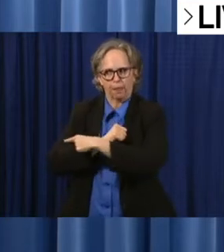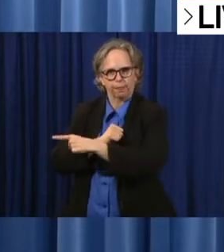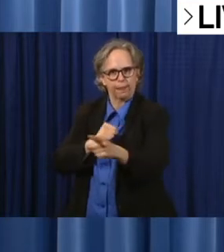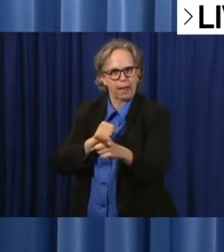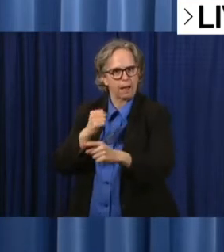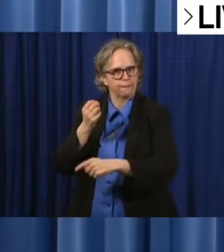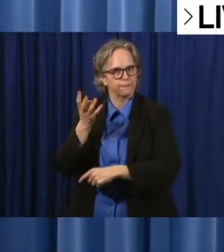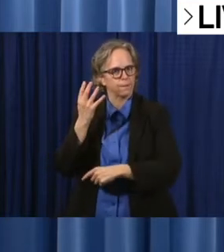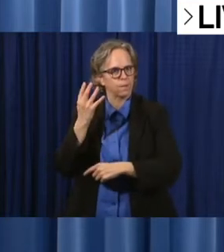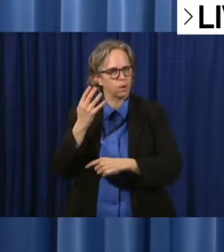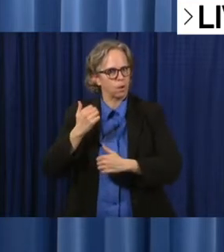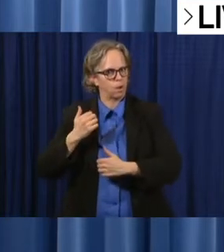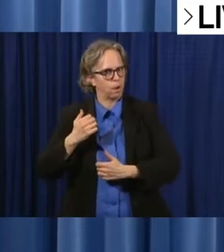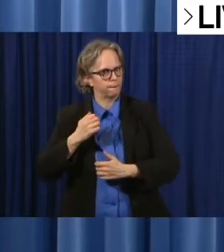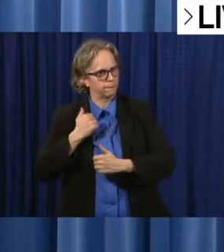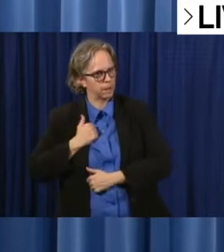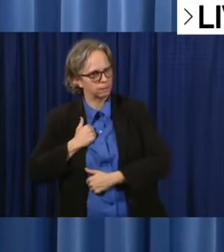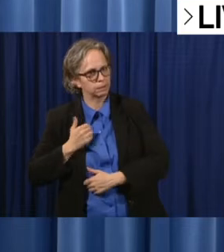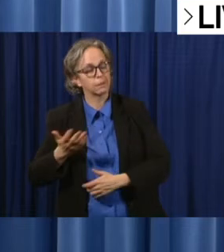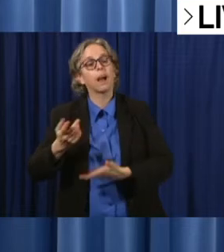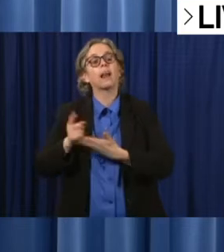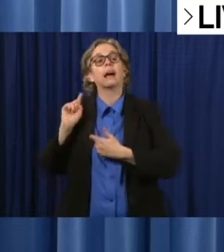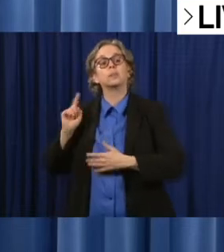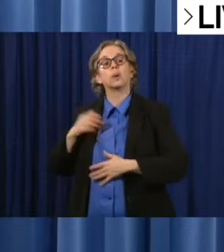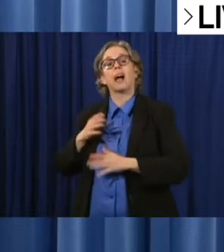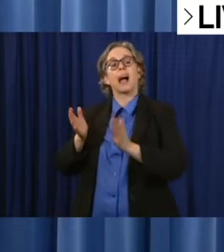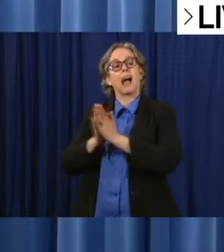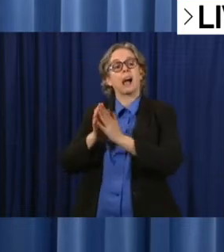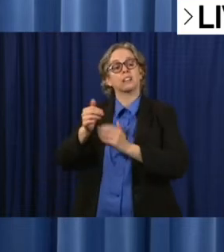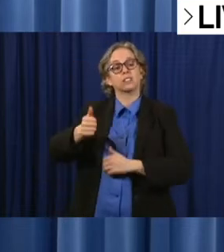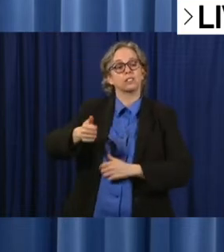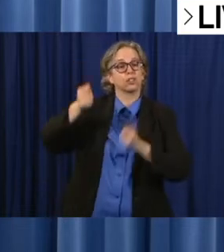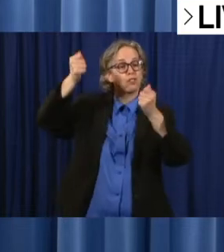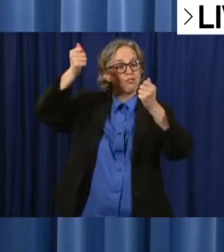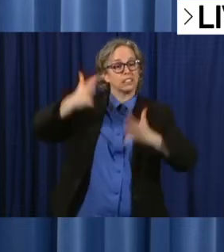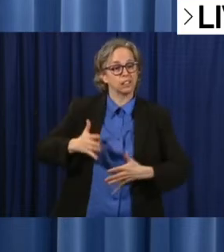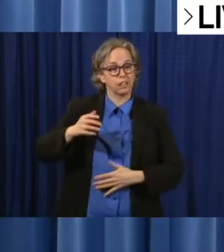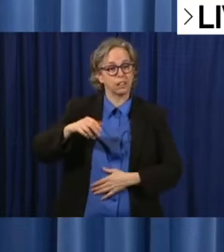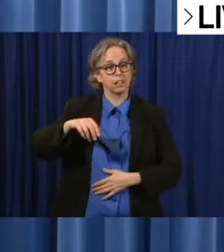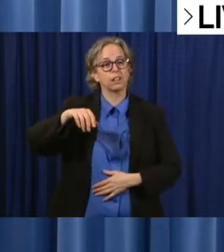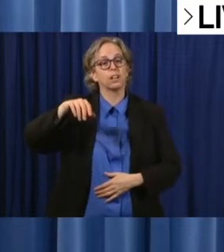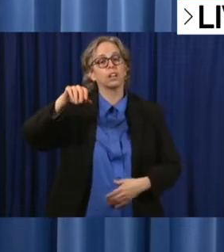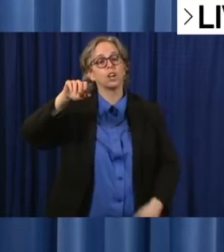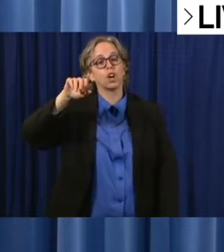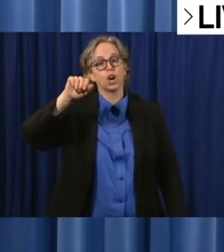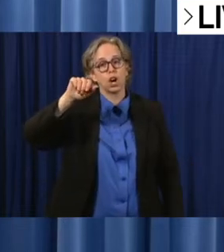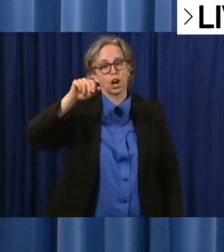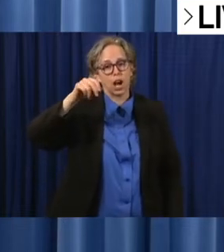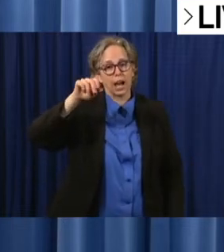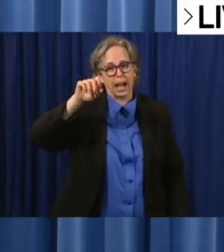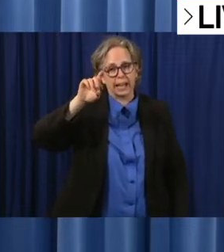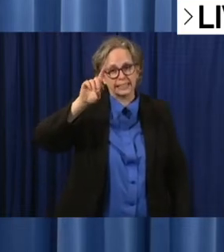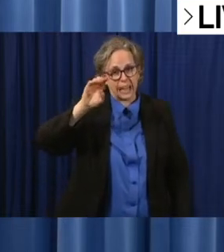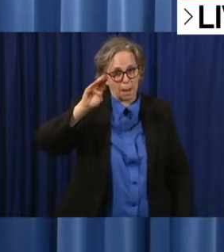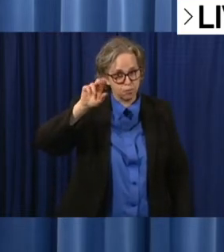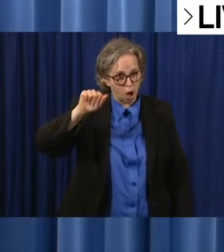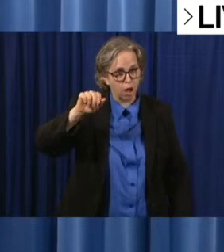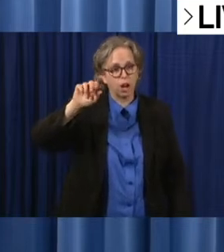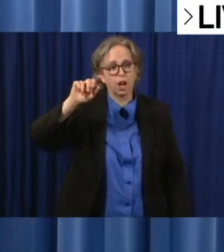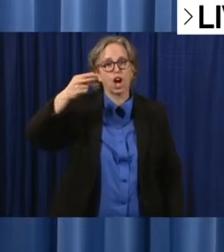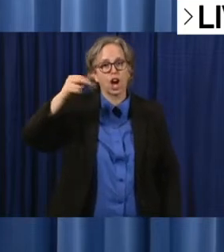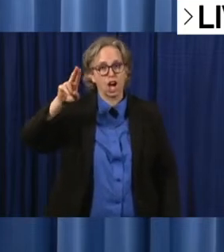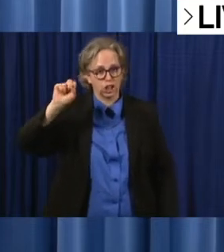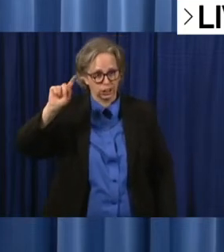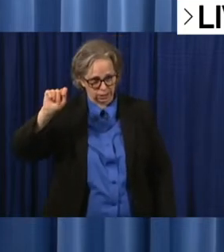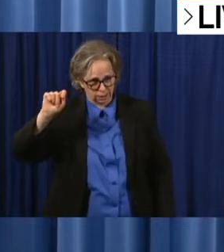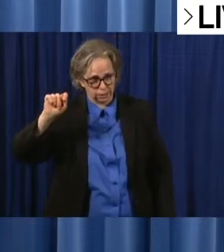Deborah Ashenhurst to arrange for the testing of each and every resident and staff member in both homes in an effort to limit the spread.